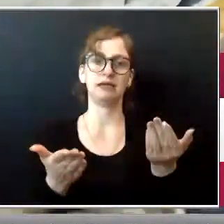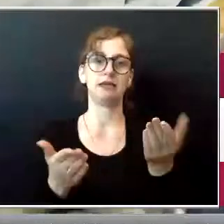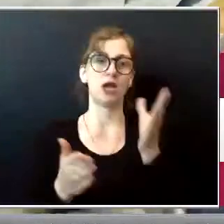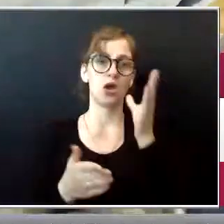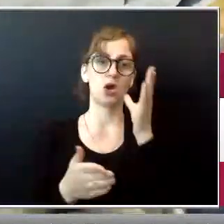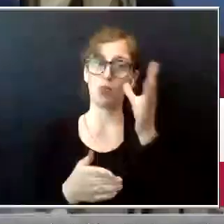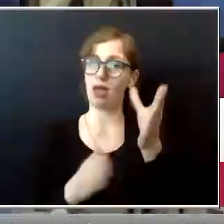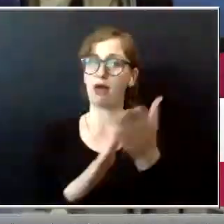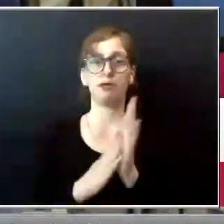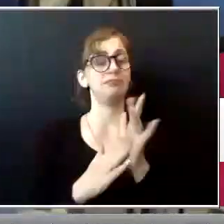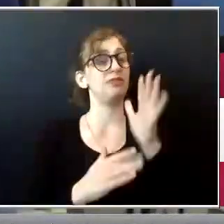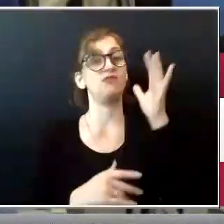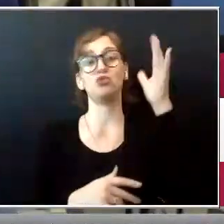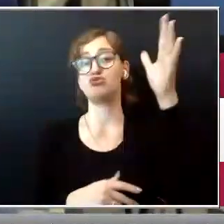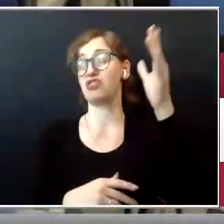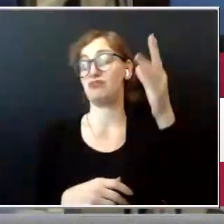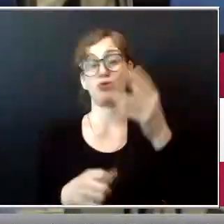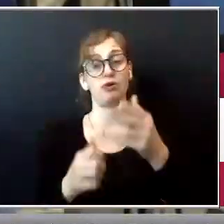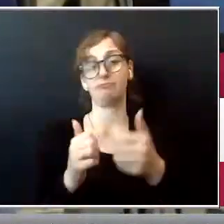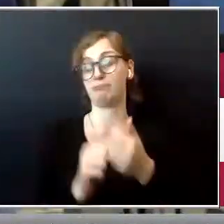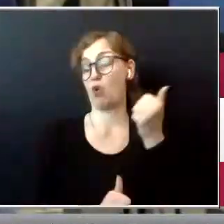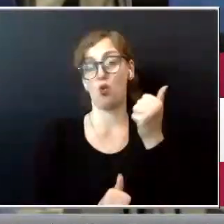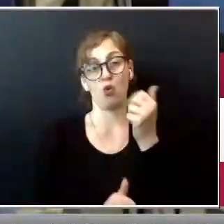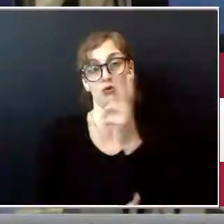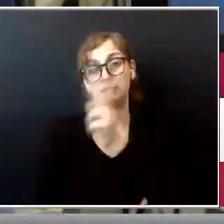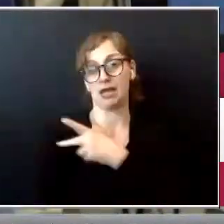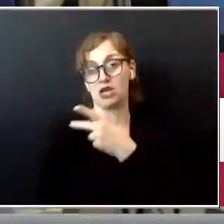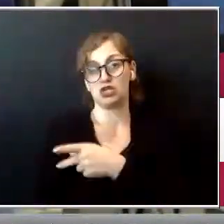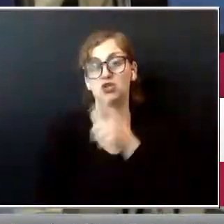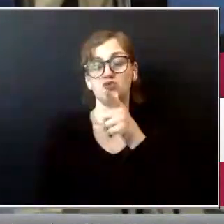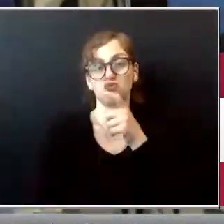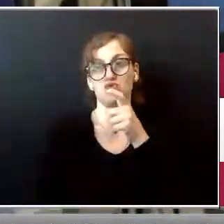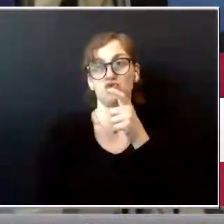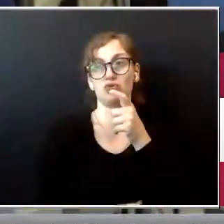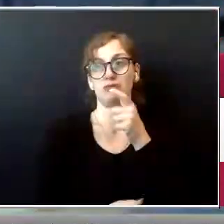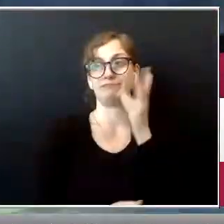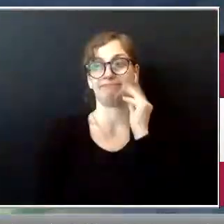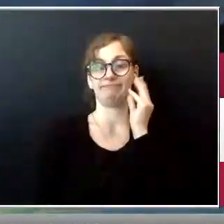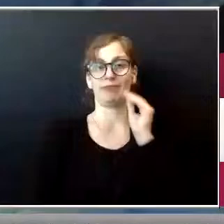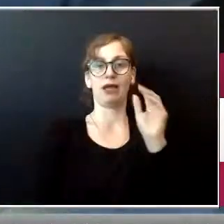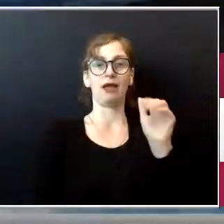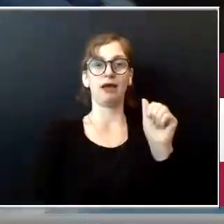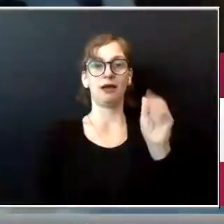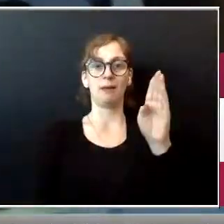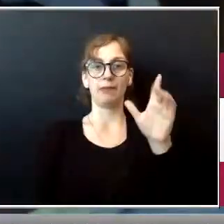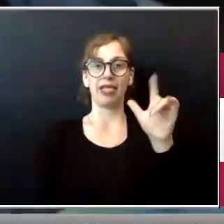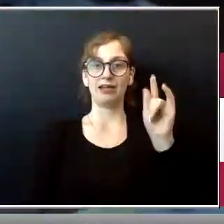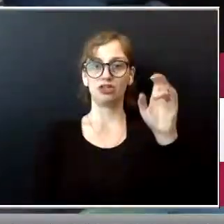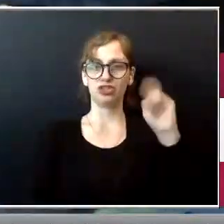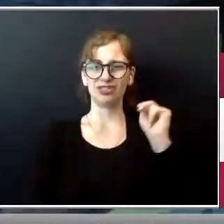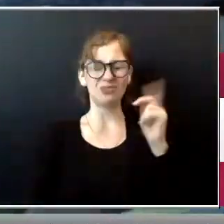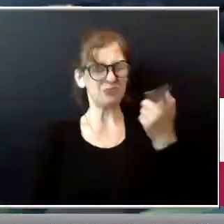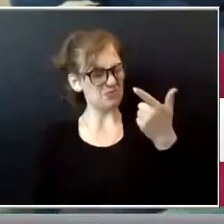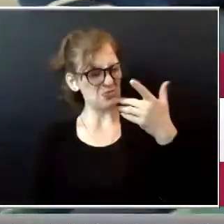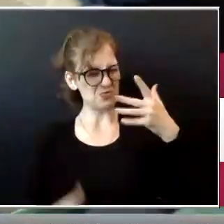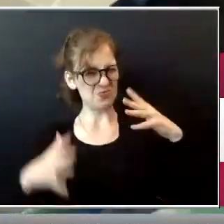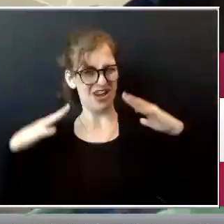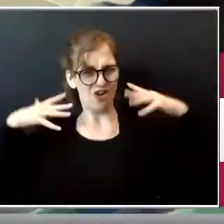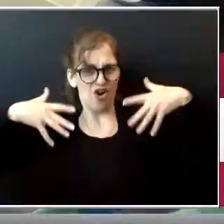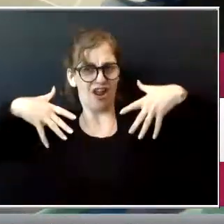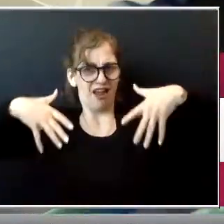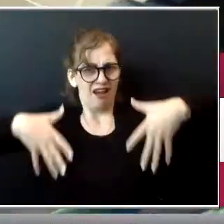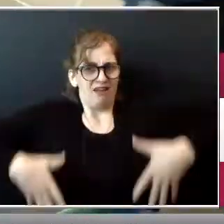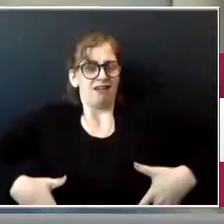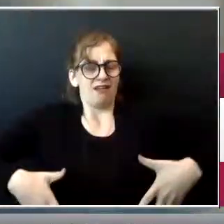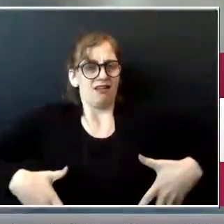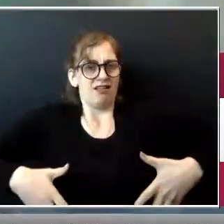for most patients who undergo ablation. What are you wearing in that video? It looks like you're in a big box or a big bag over you. Yeah, that's called